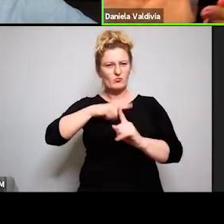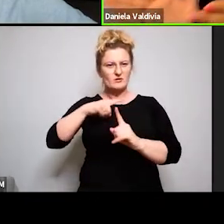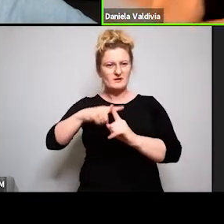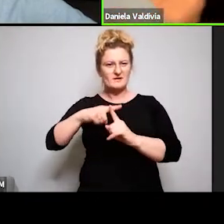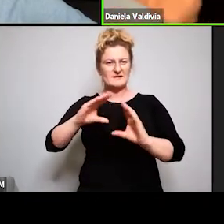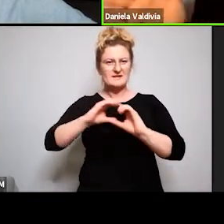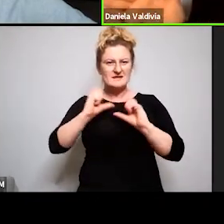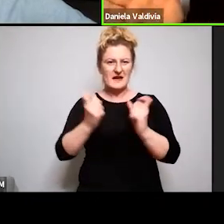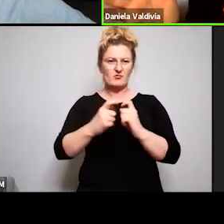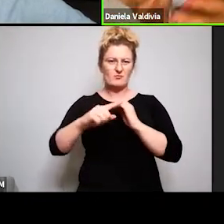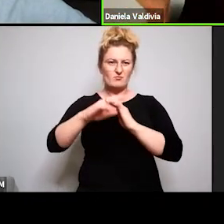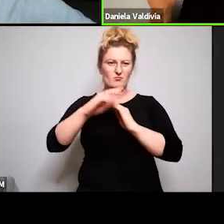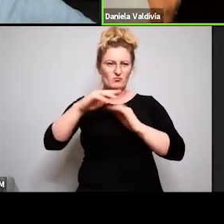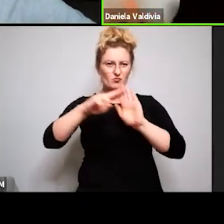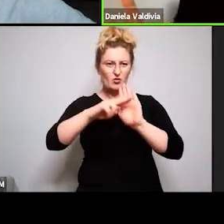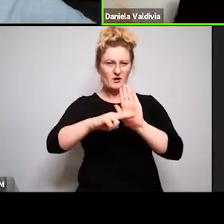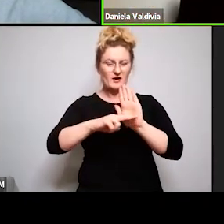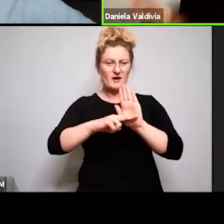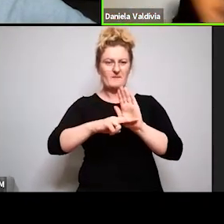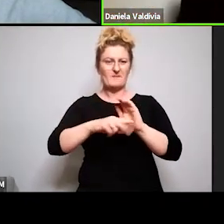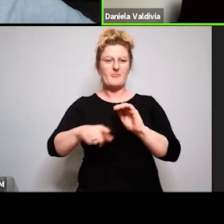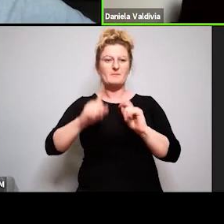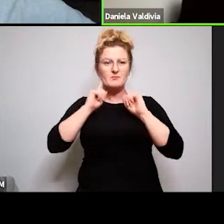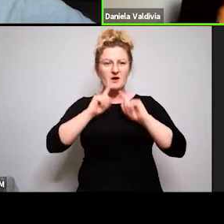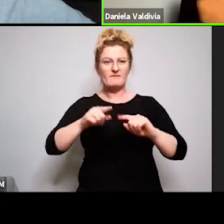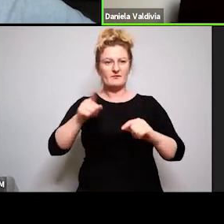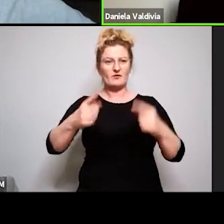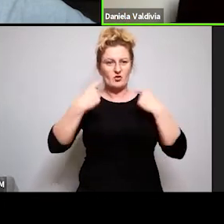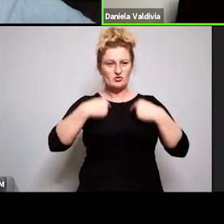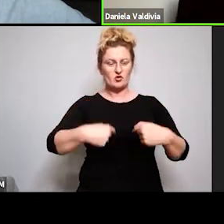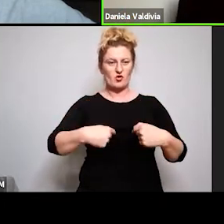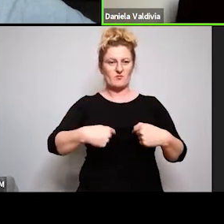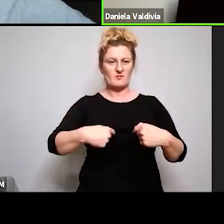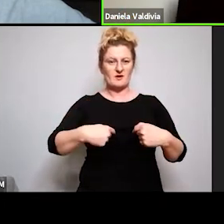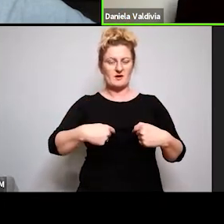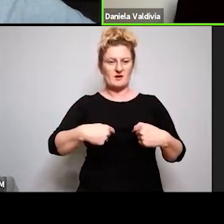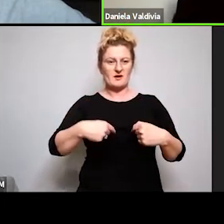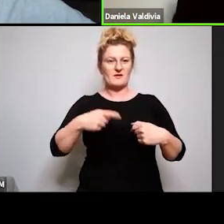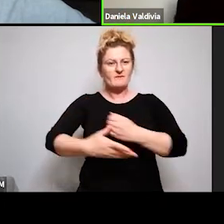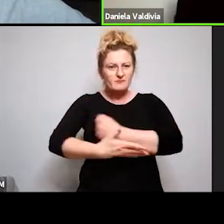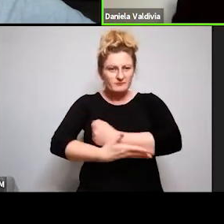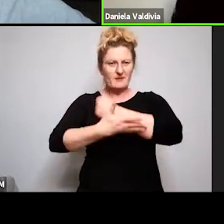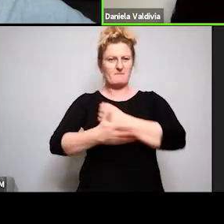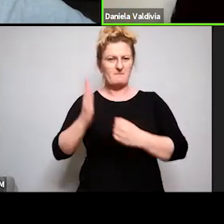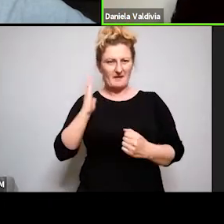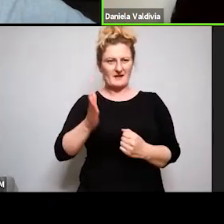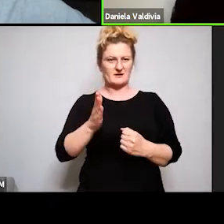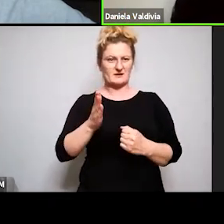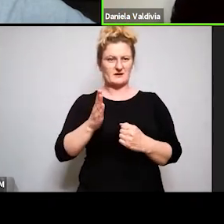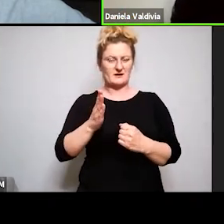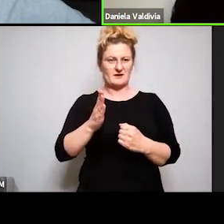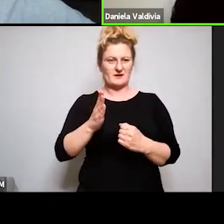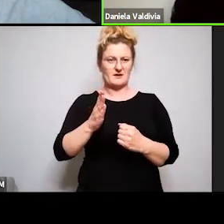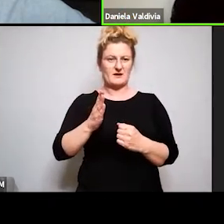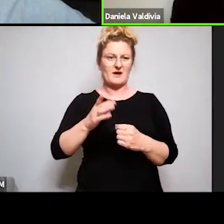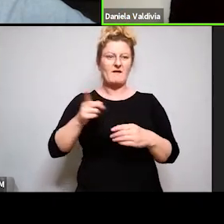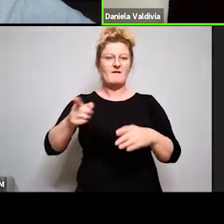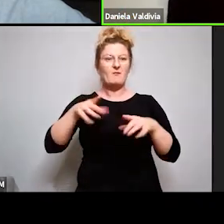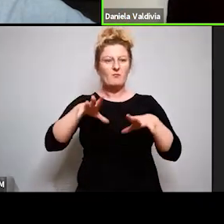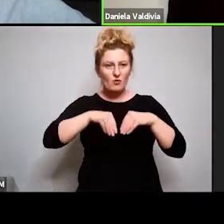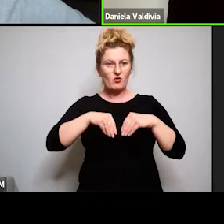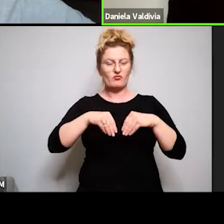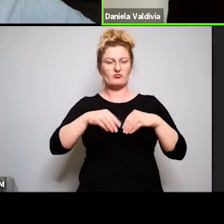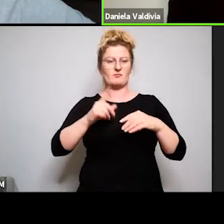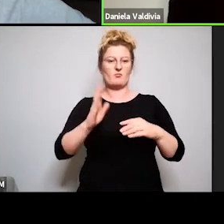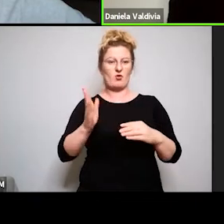these people will back you, then you can go to a political level. Then you can go to the mayor